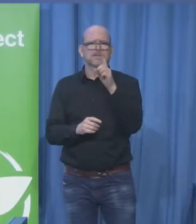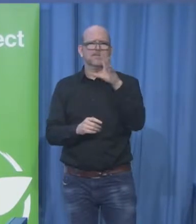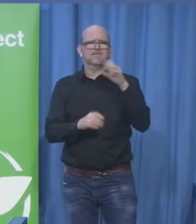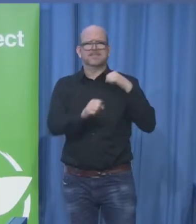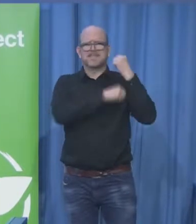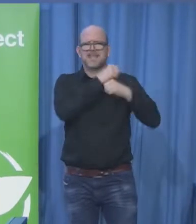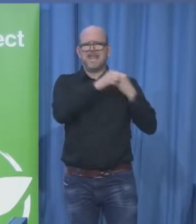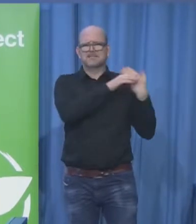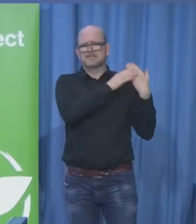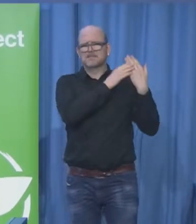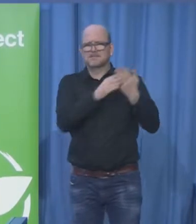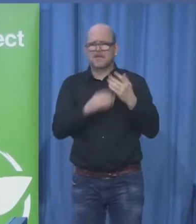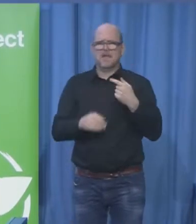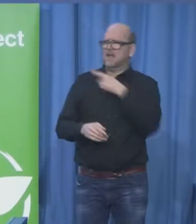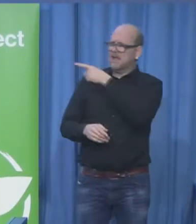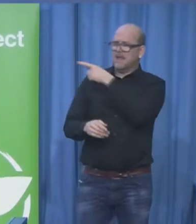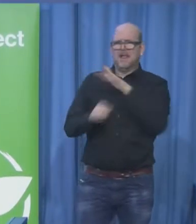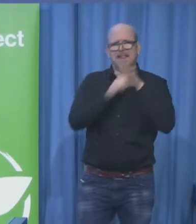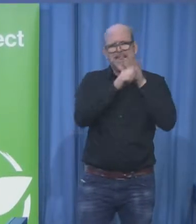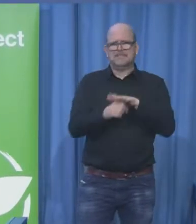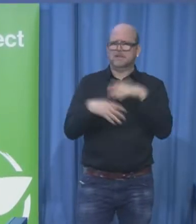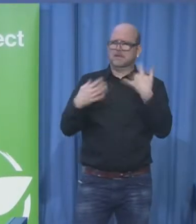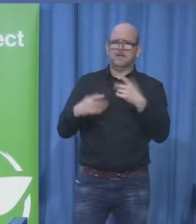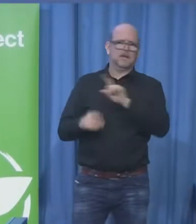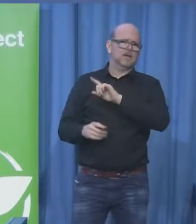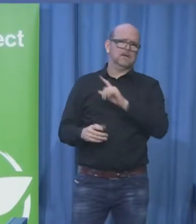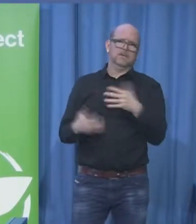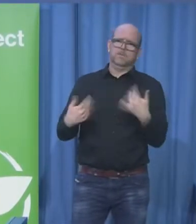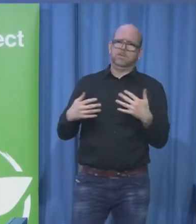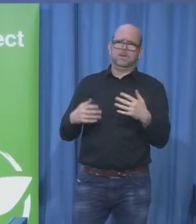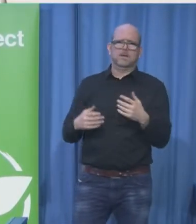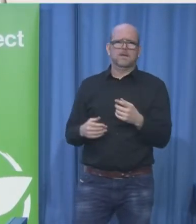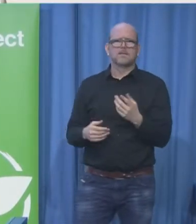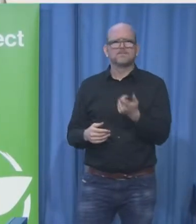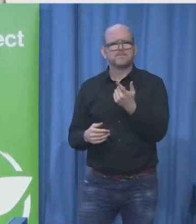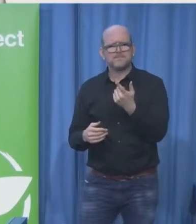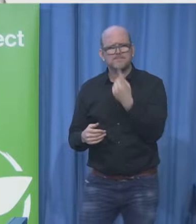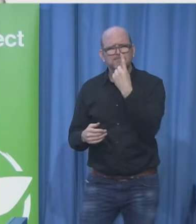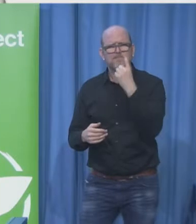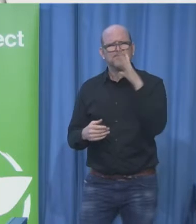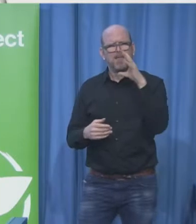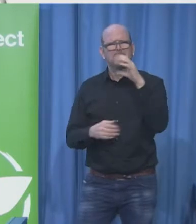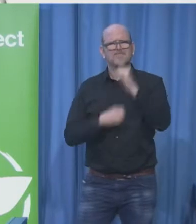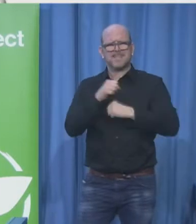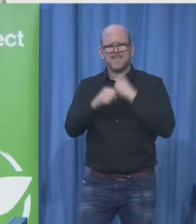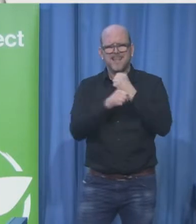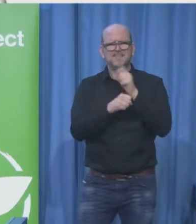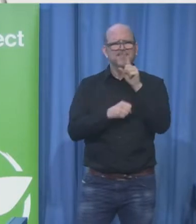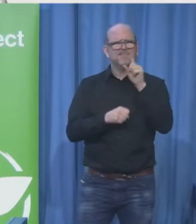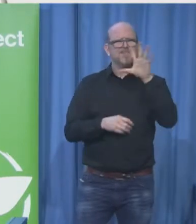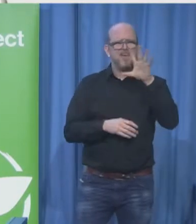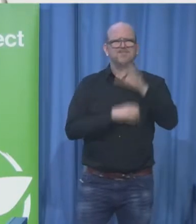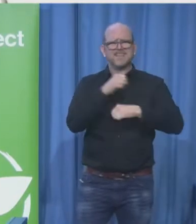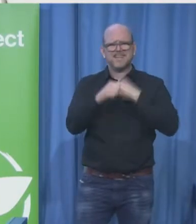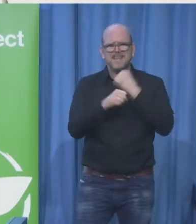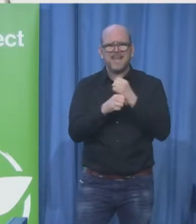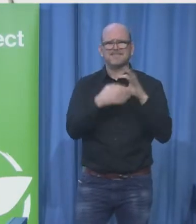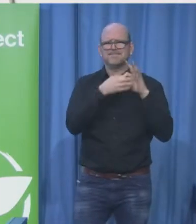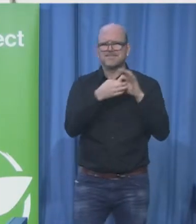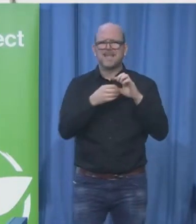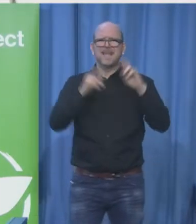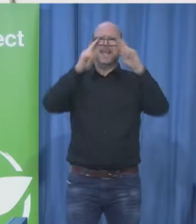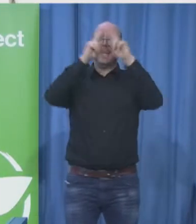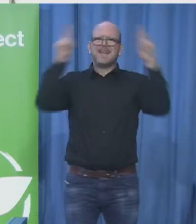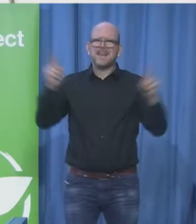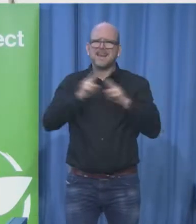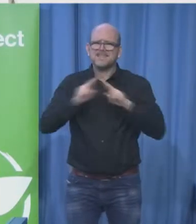Escola De Gente will run the international campaign to discriminate is criminals. We